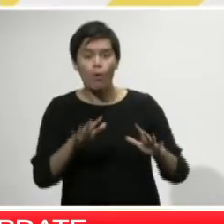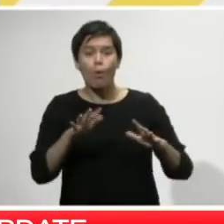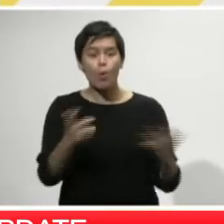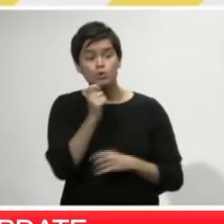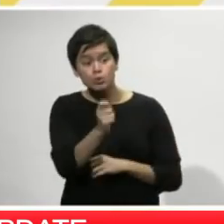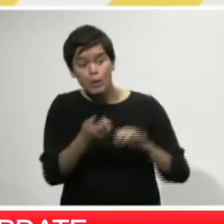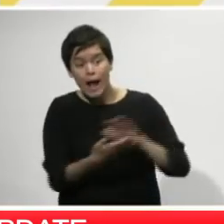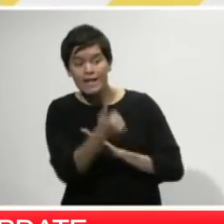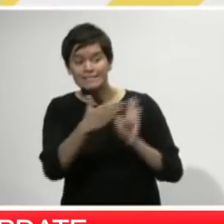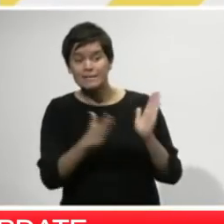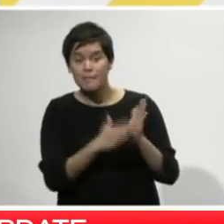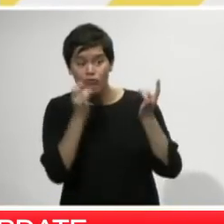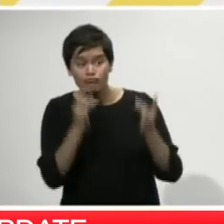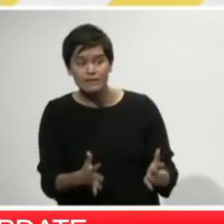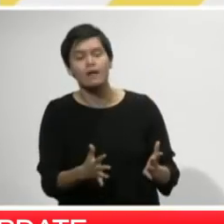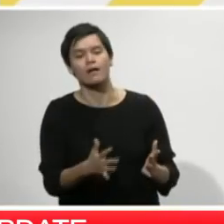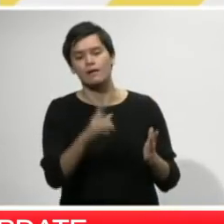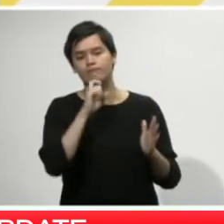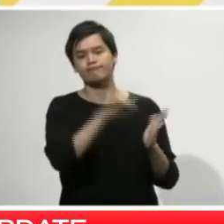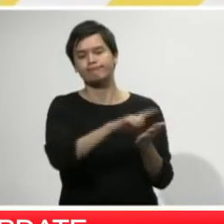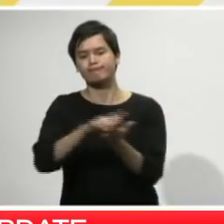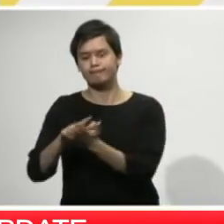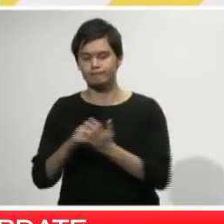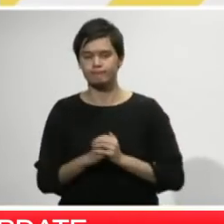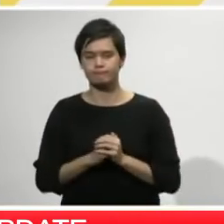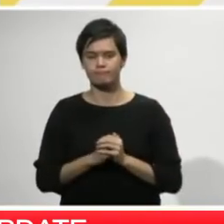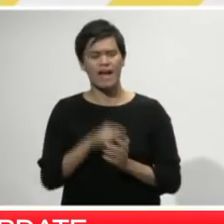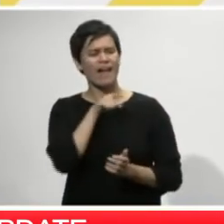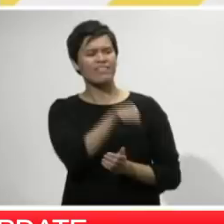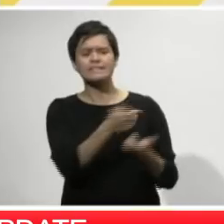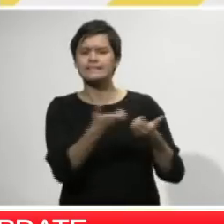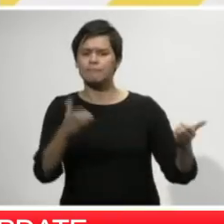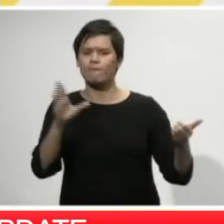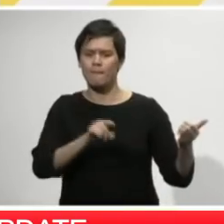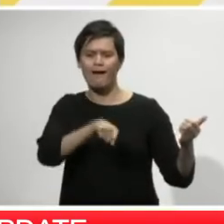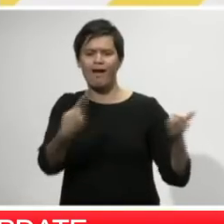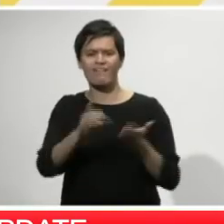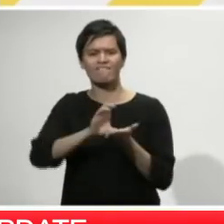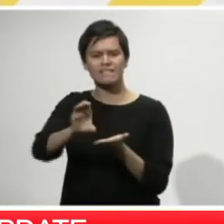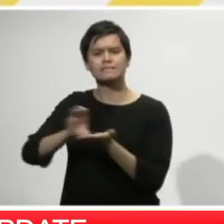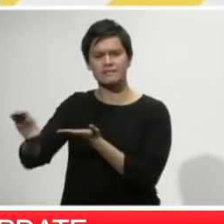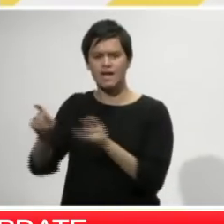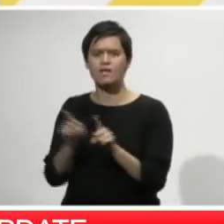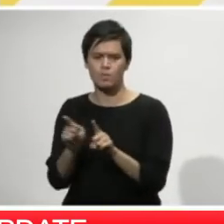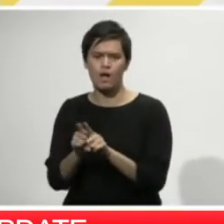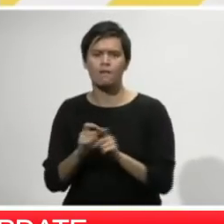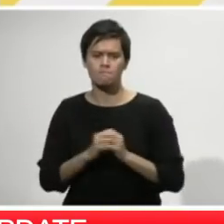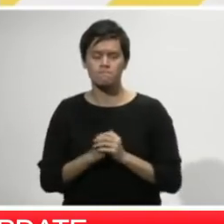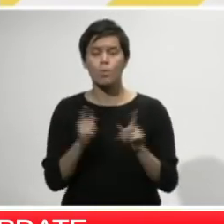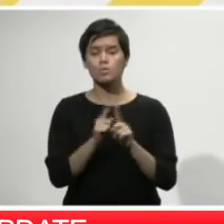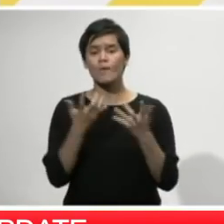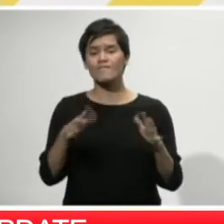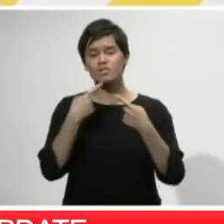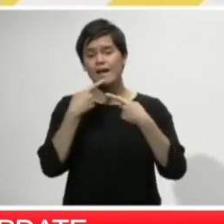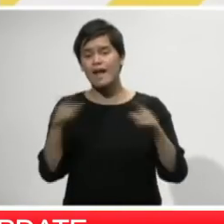New Zealand upgrade program and existing provincial growth fund infrastructure investments. We also announced that